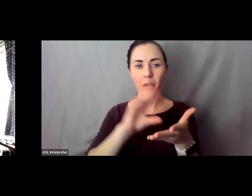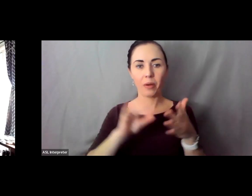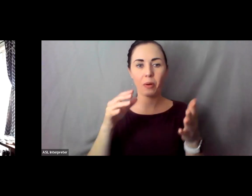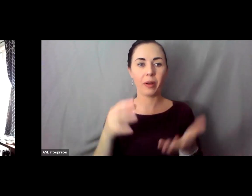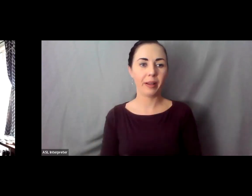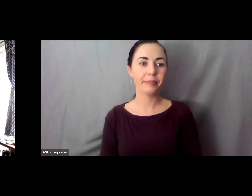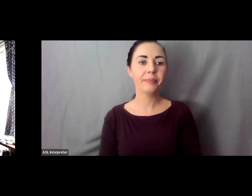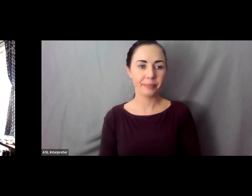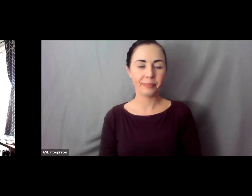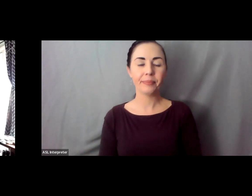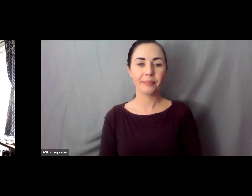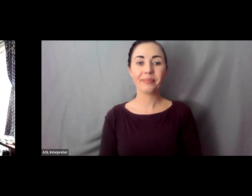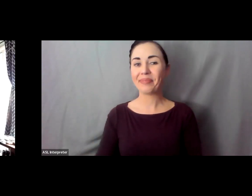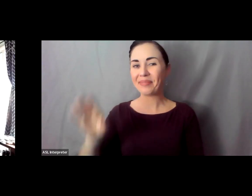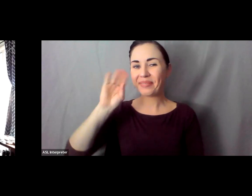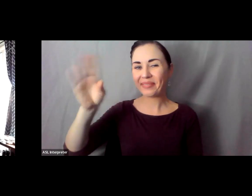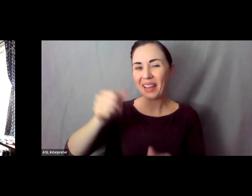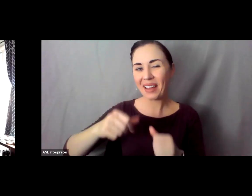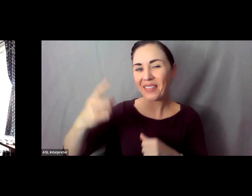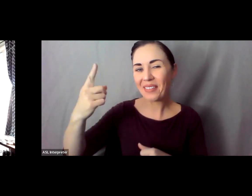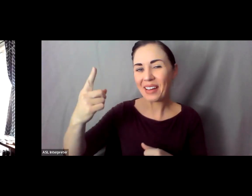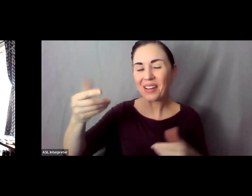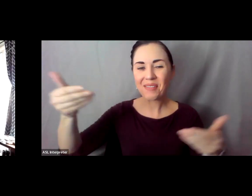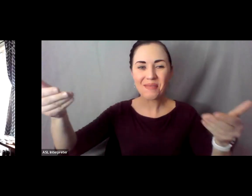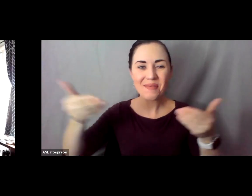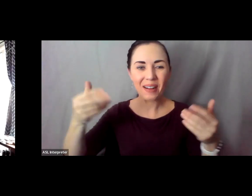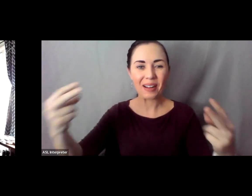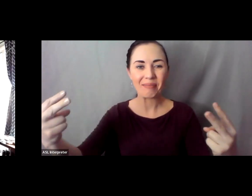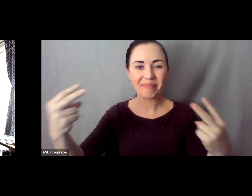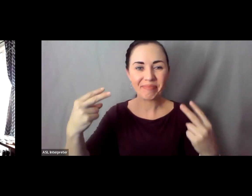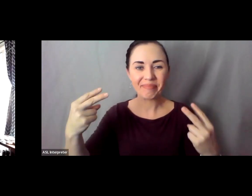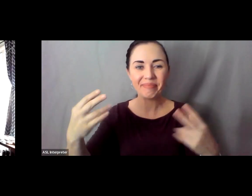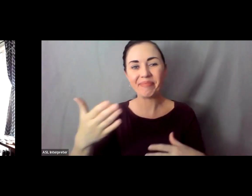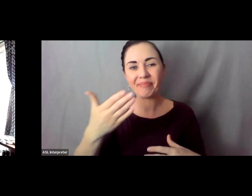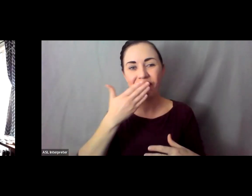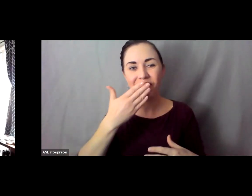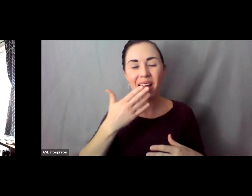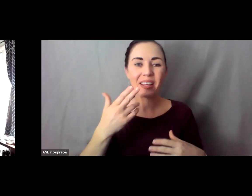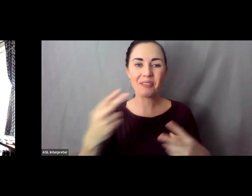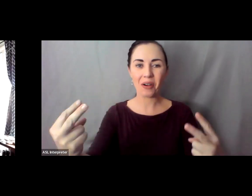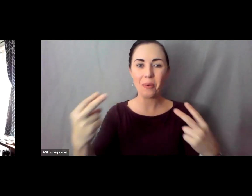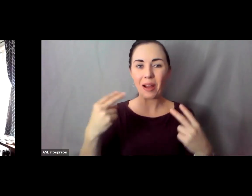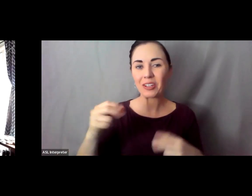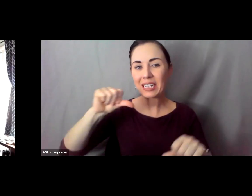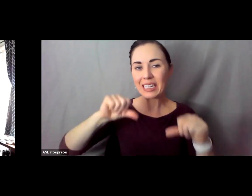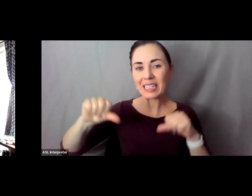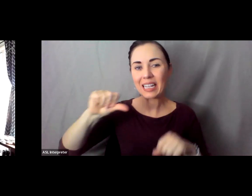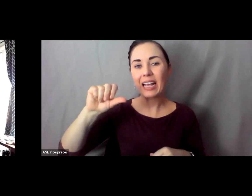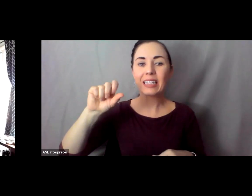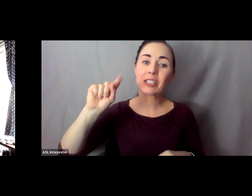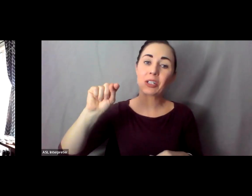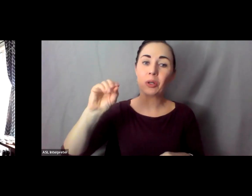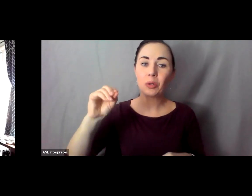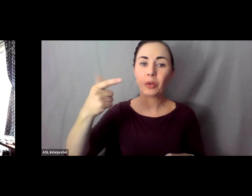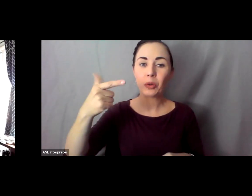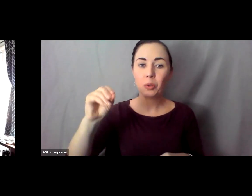right. Hi, everyone. Welcome. Thank you for coming to our Science to Go presentation. While we're waiting